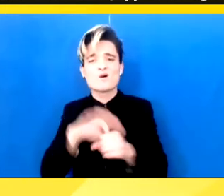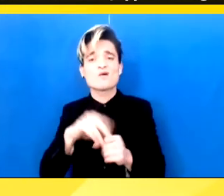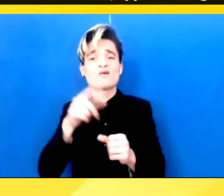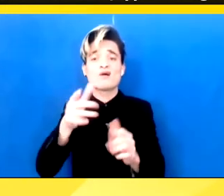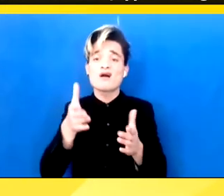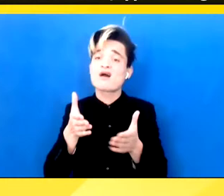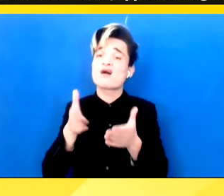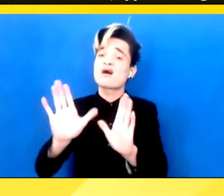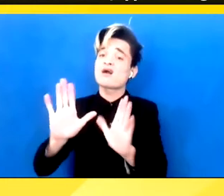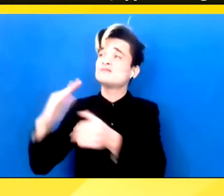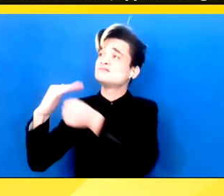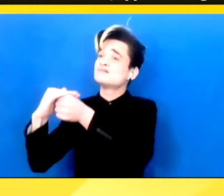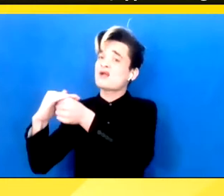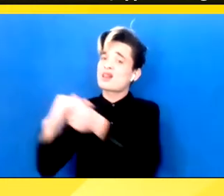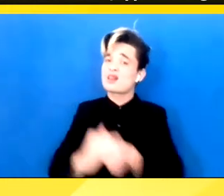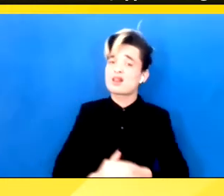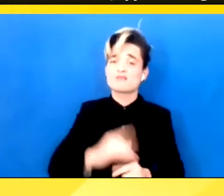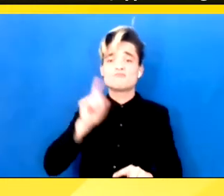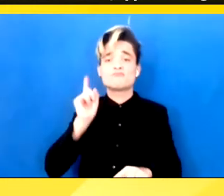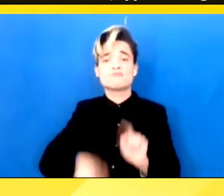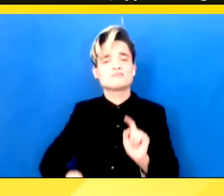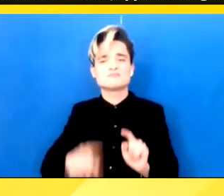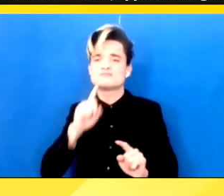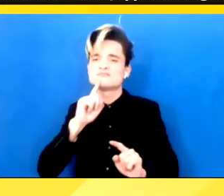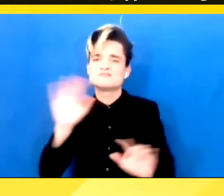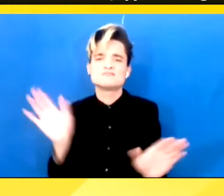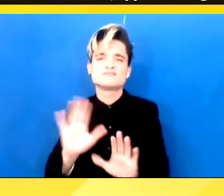Barber stated, we know that strengthening